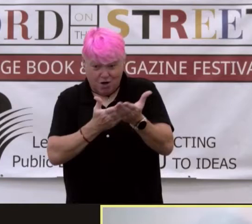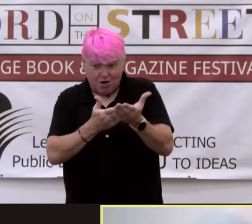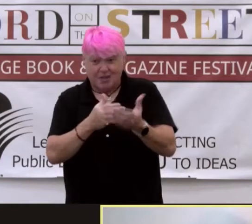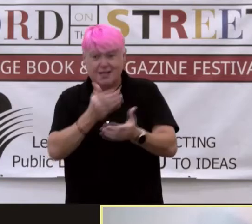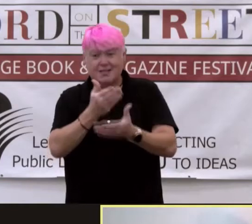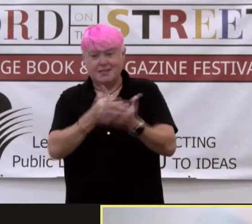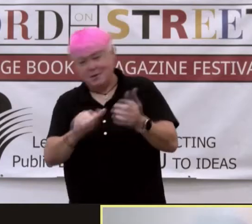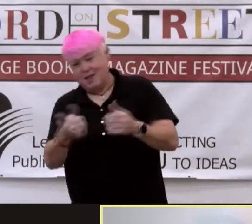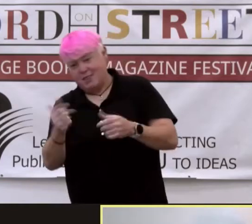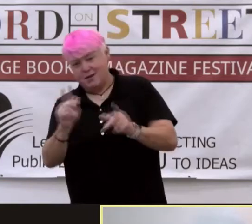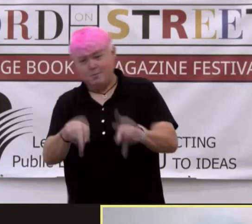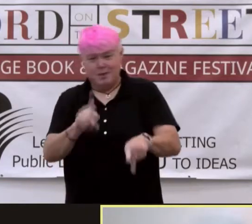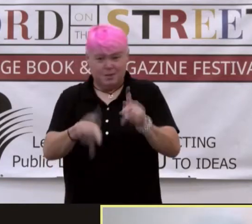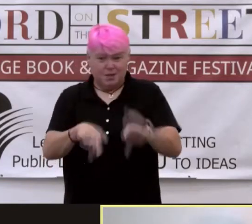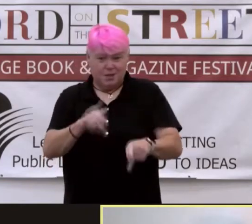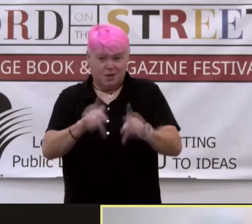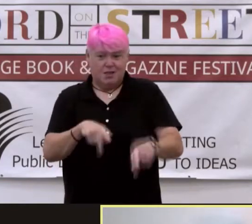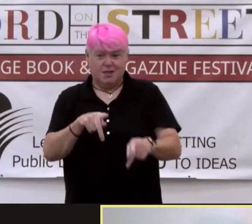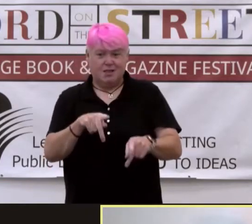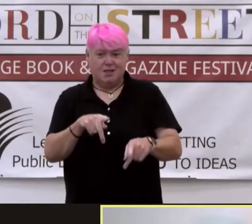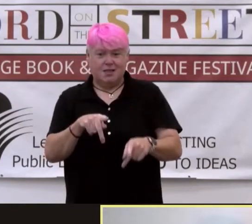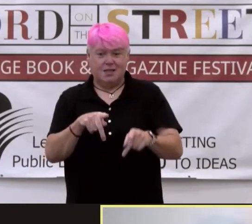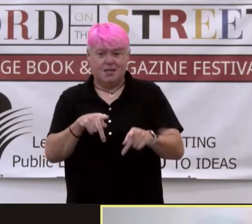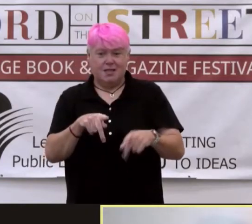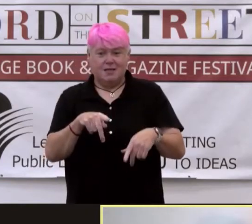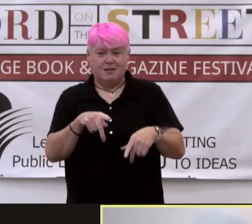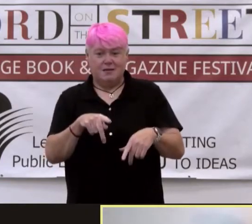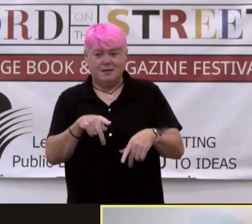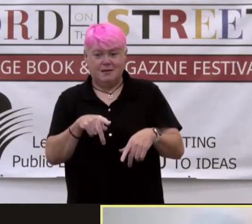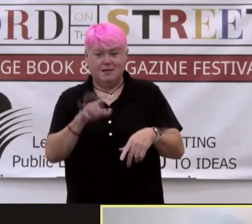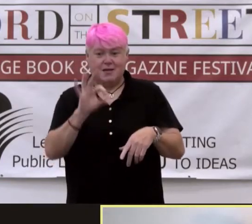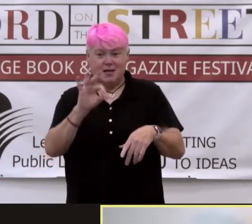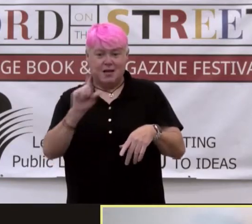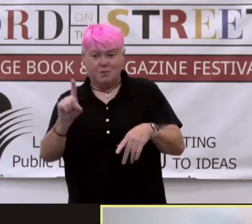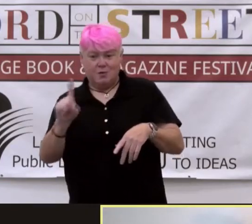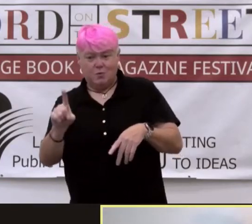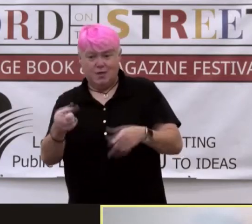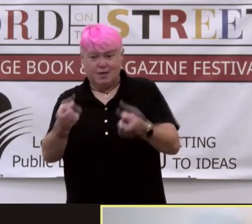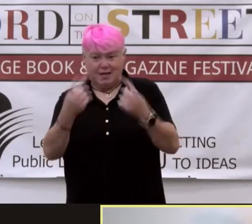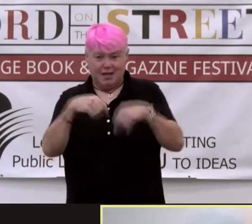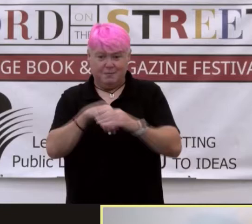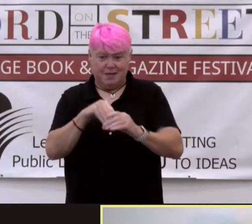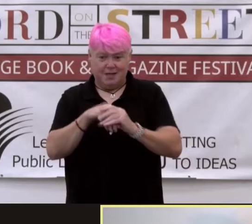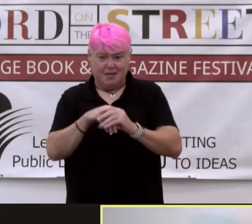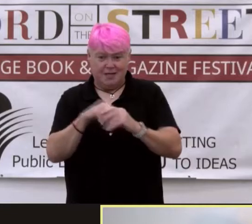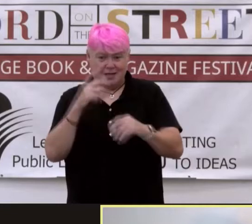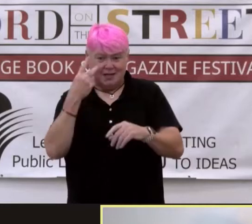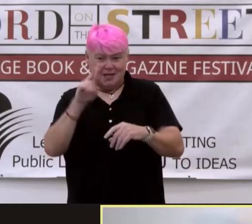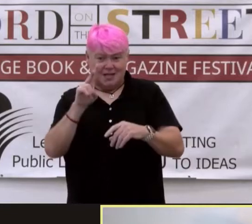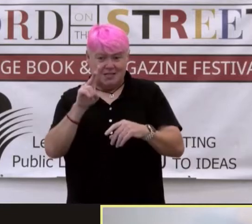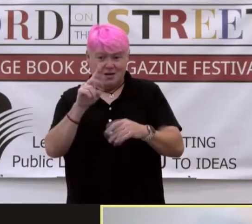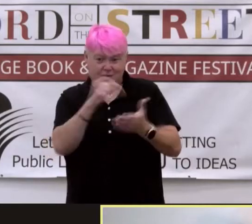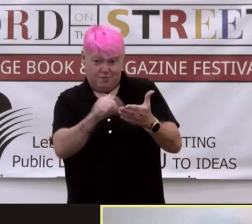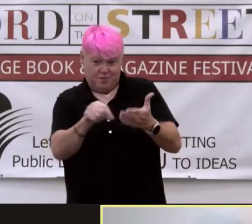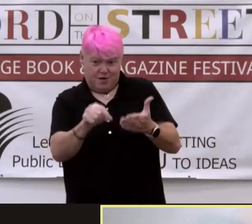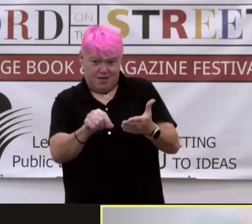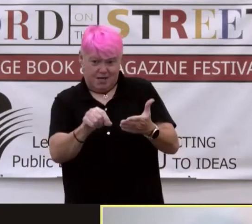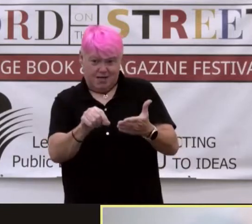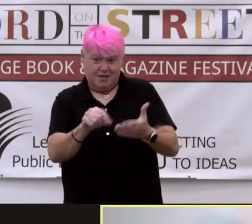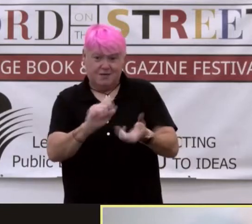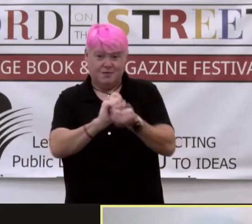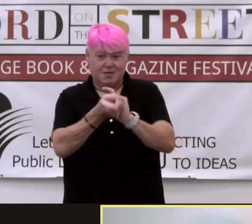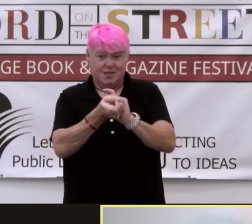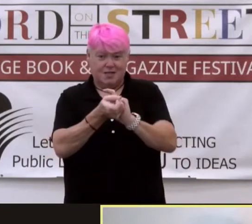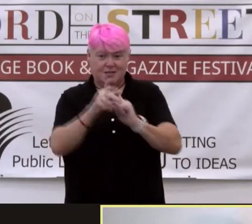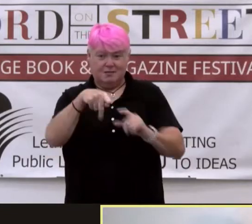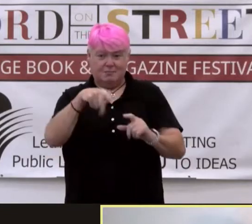the audiobook producer is like a 911 dispatcher. So they came in and they saw the transcripts, and they're like, we're going to turn this into a limited